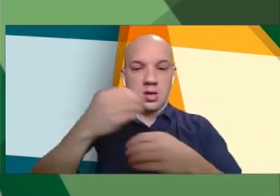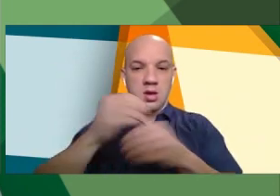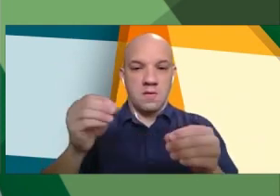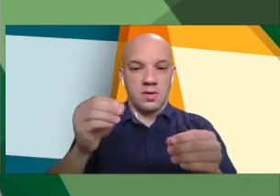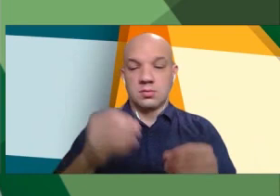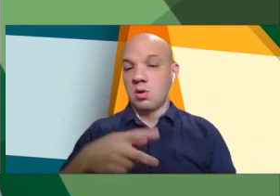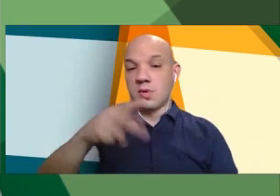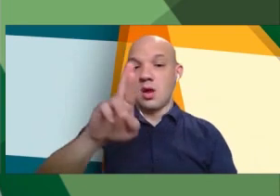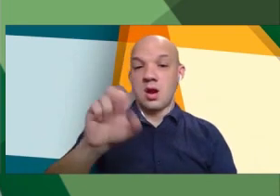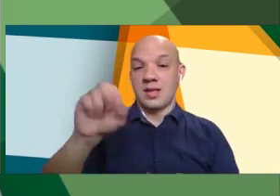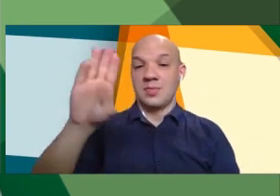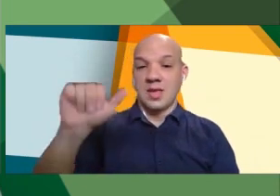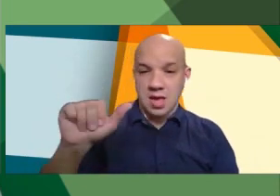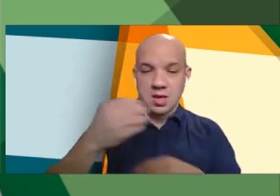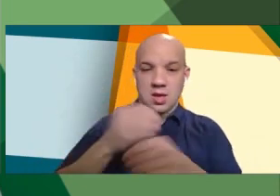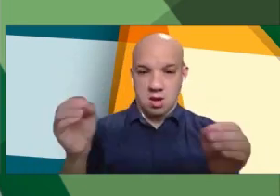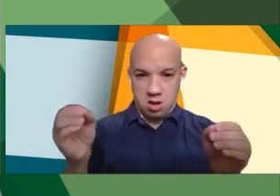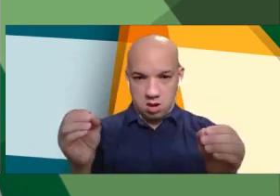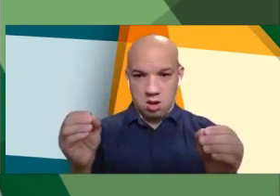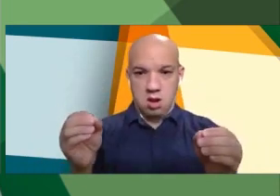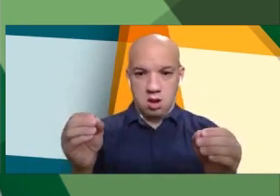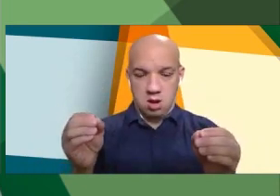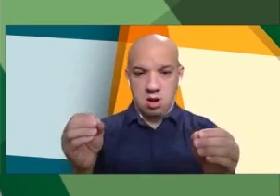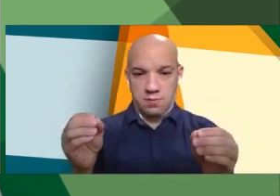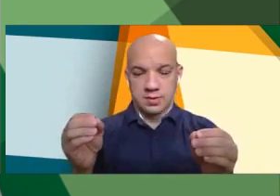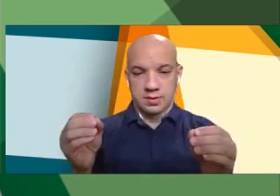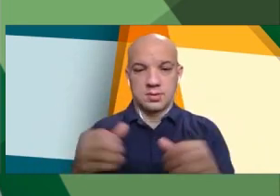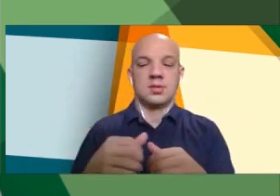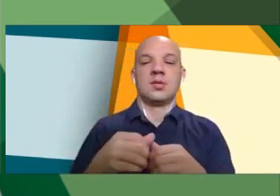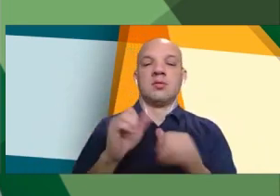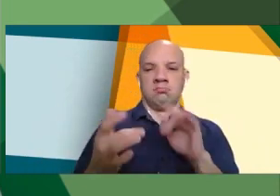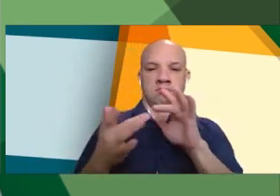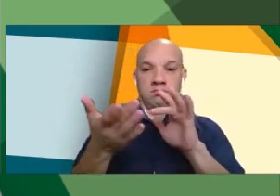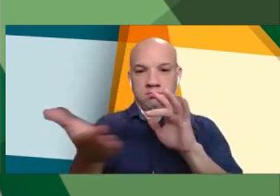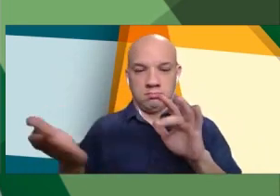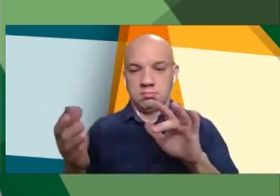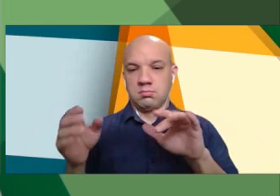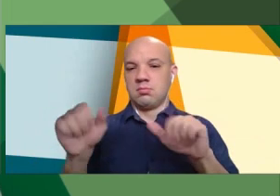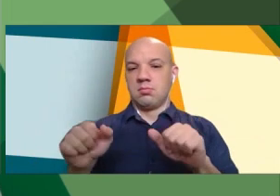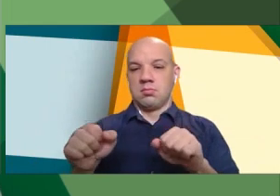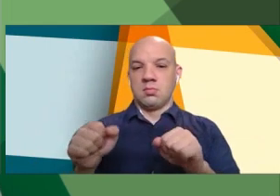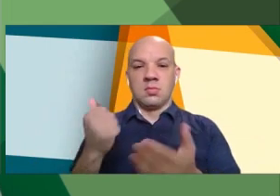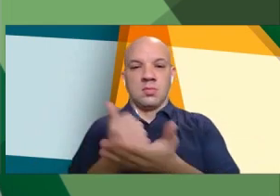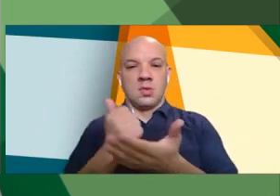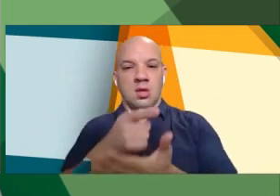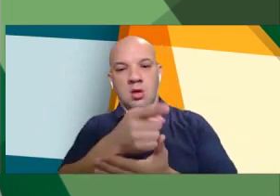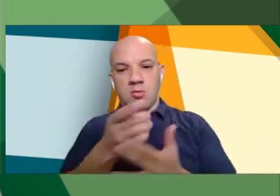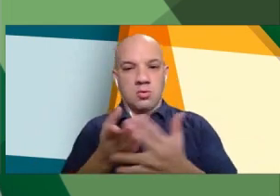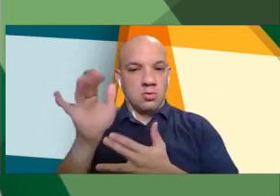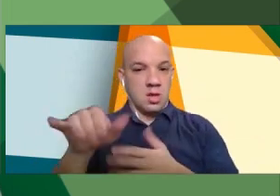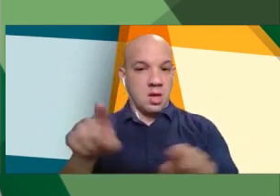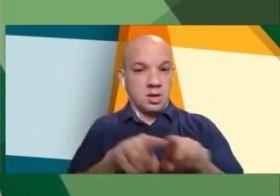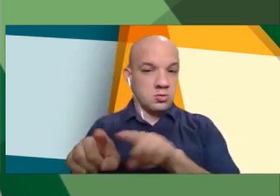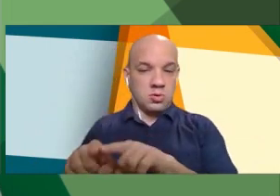PRSBA office for a listing of minority businesses. We can assist you with that also. And